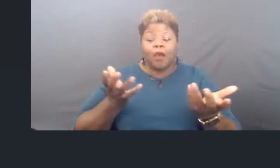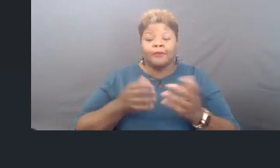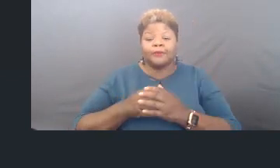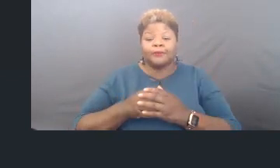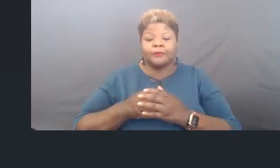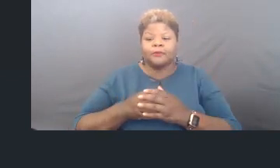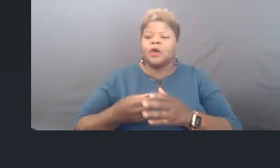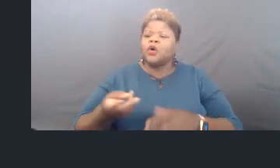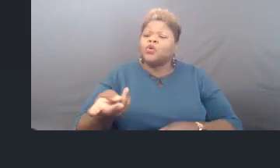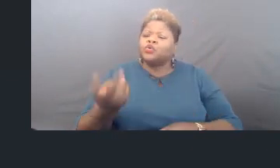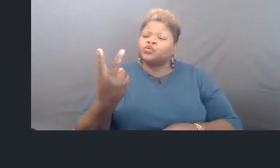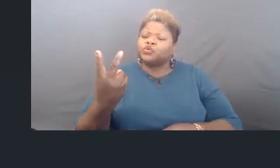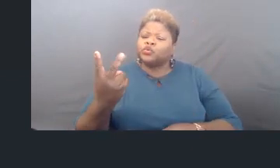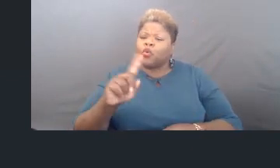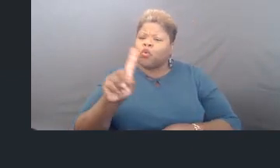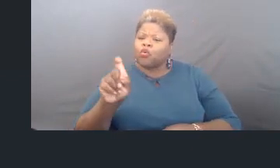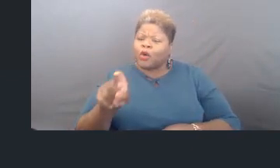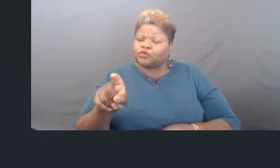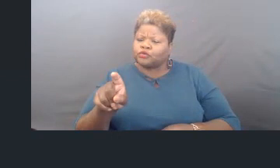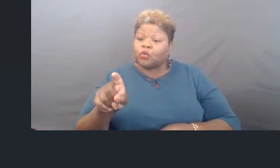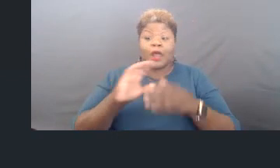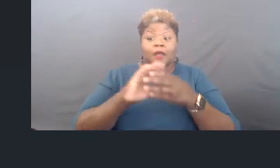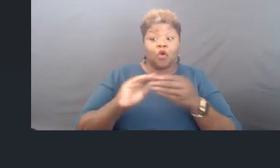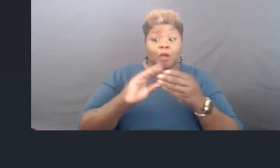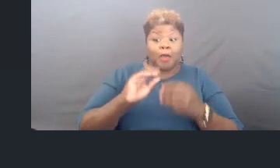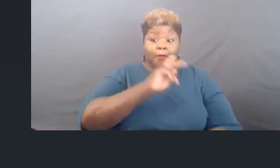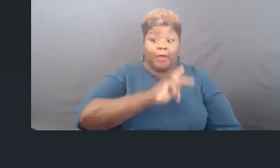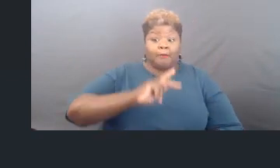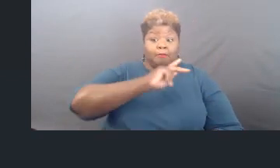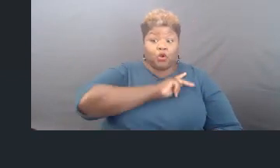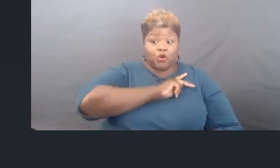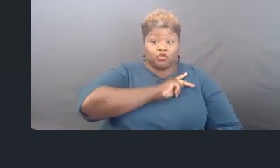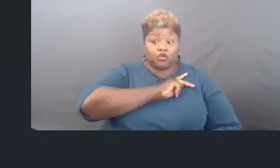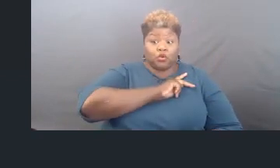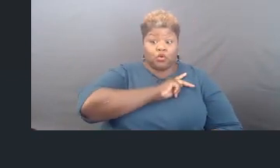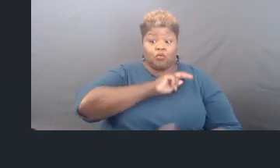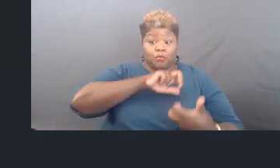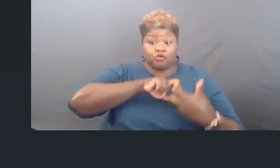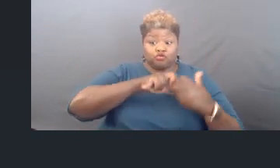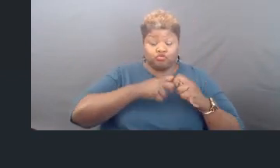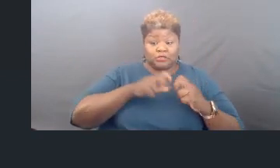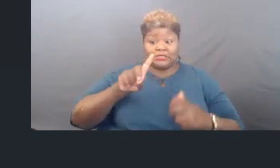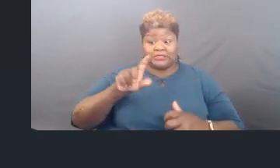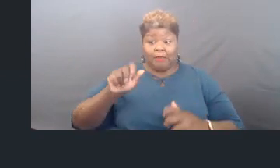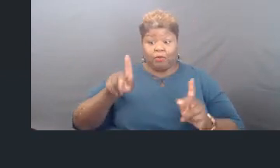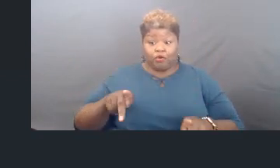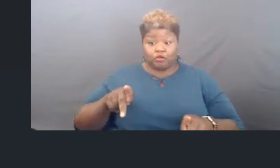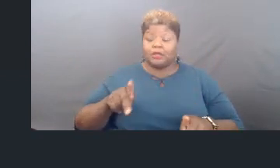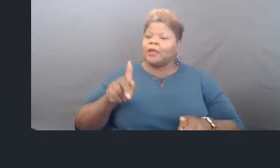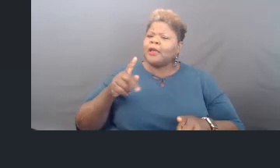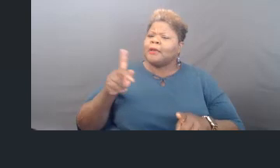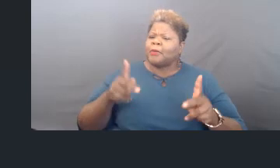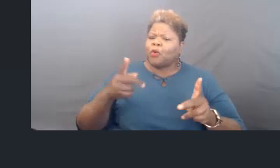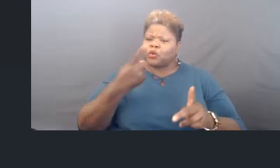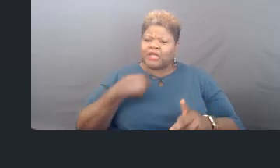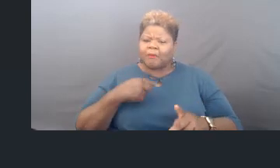two main questions. Whenever I talk about my personal issues as a disabled person, people ask me, people will say to